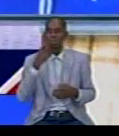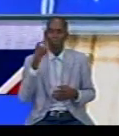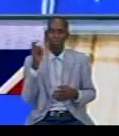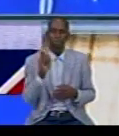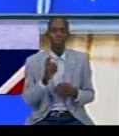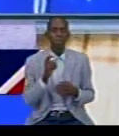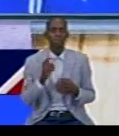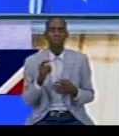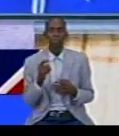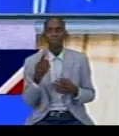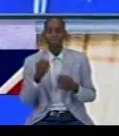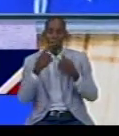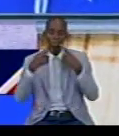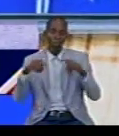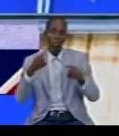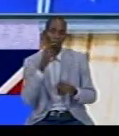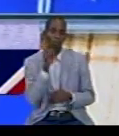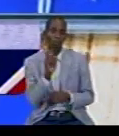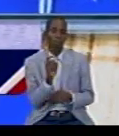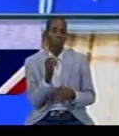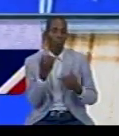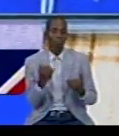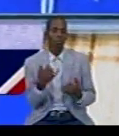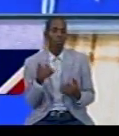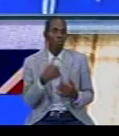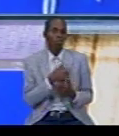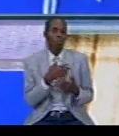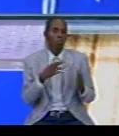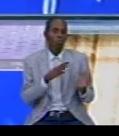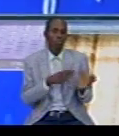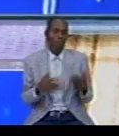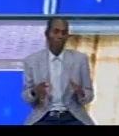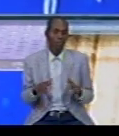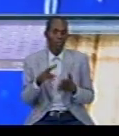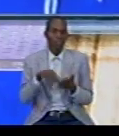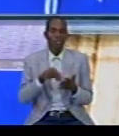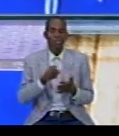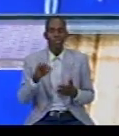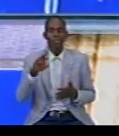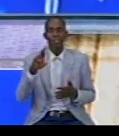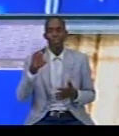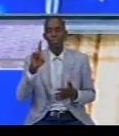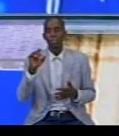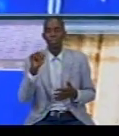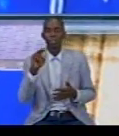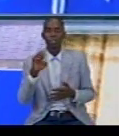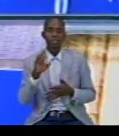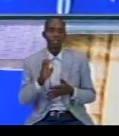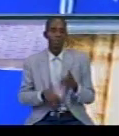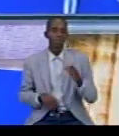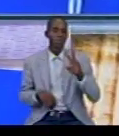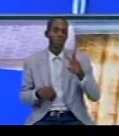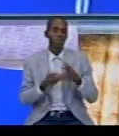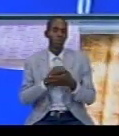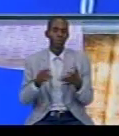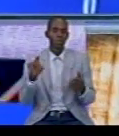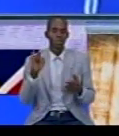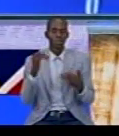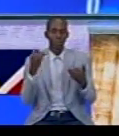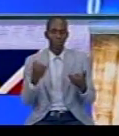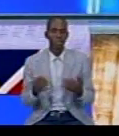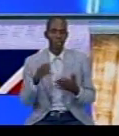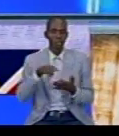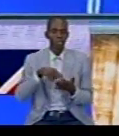Already we've read Daniel chapter 2, verses 14 to 16. Let's look at the Psalms. We're looking at